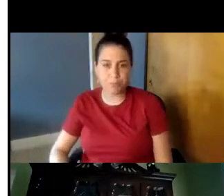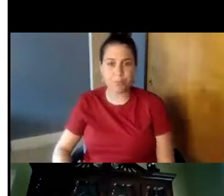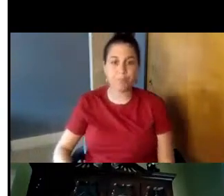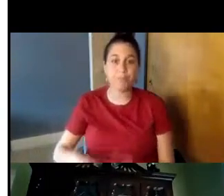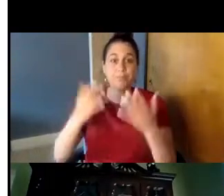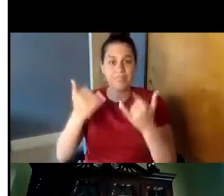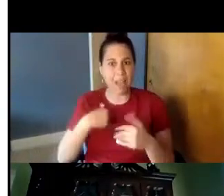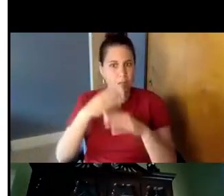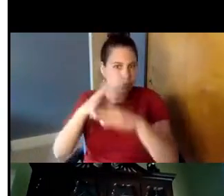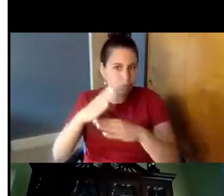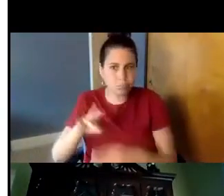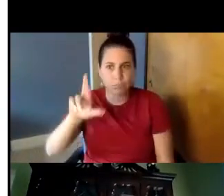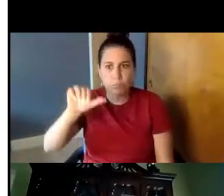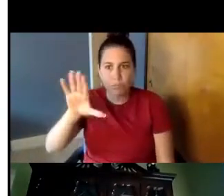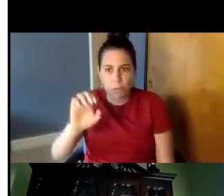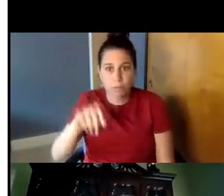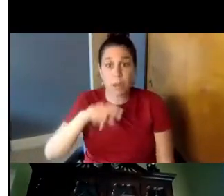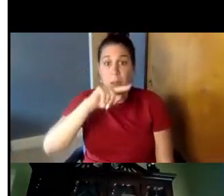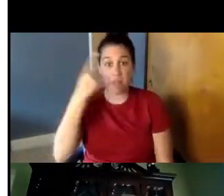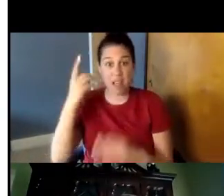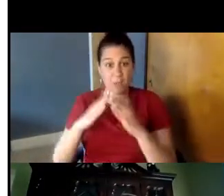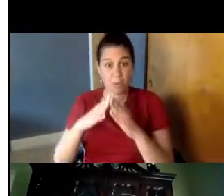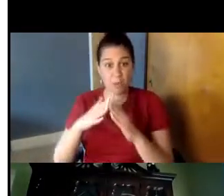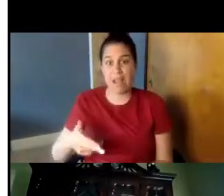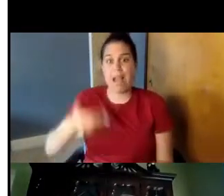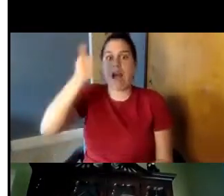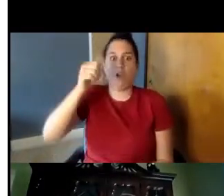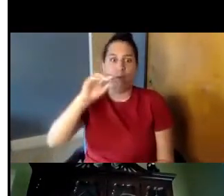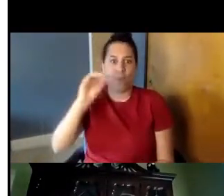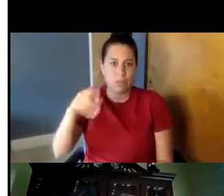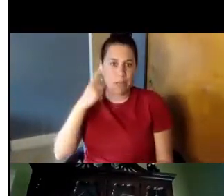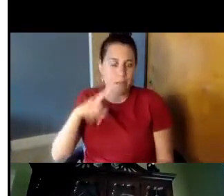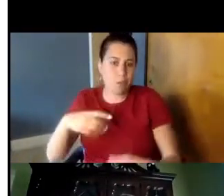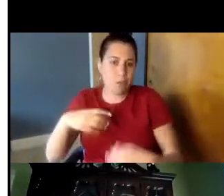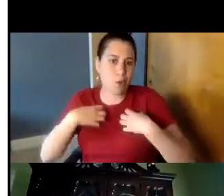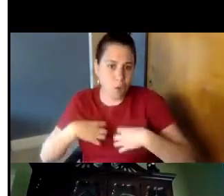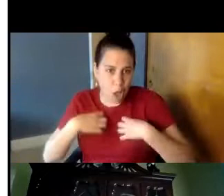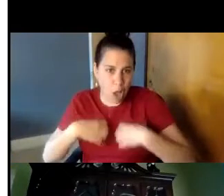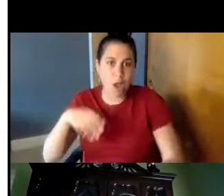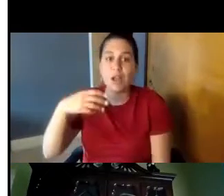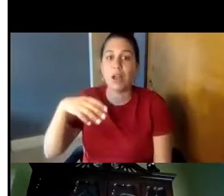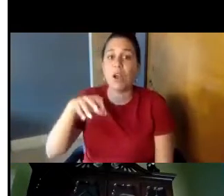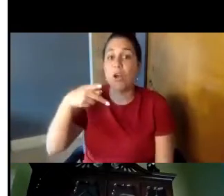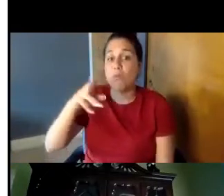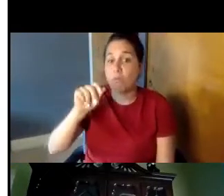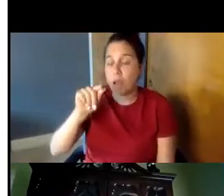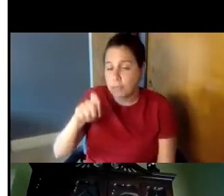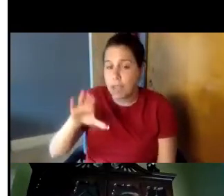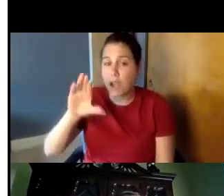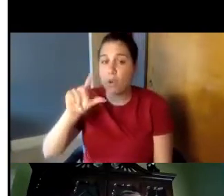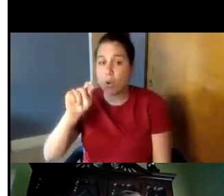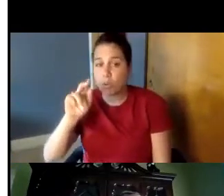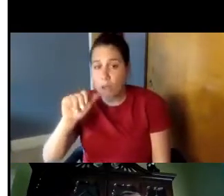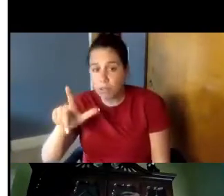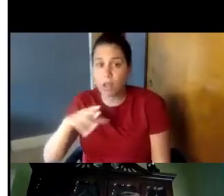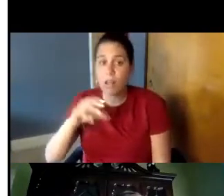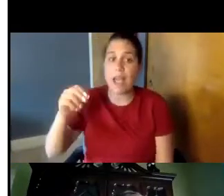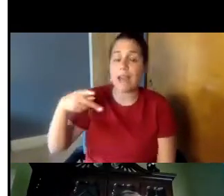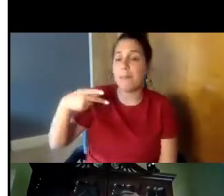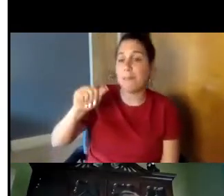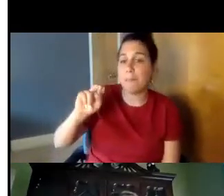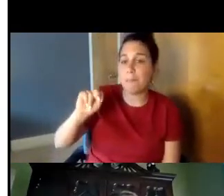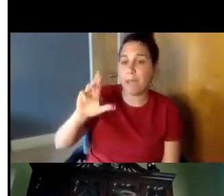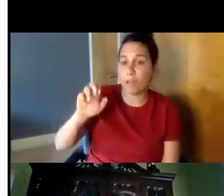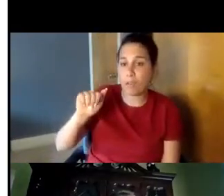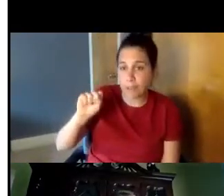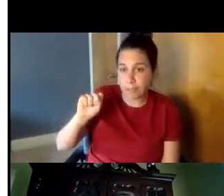can see that the Black community has a higher burden of lung, prostate, colorectal, kidney, and pancreatic cancer. While unique